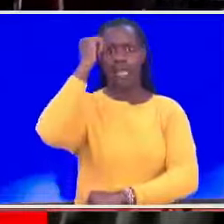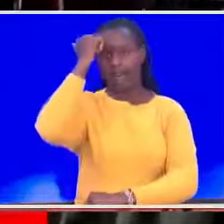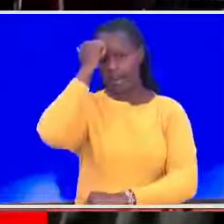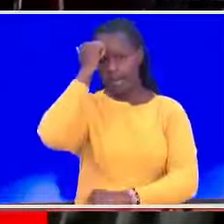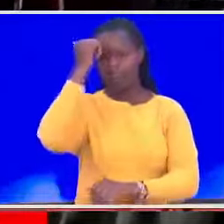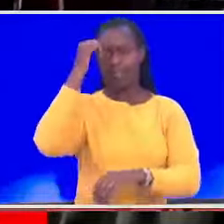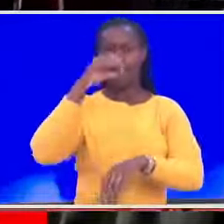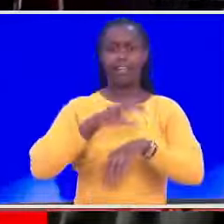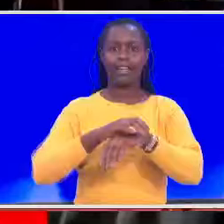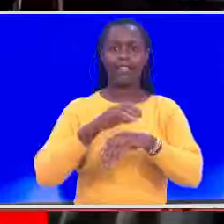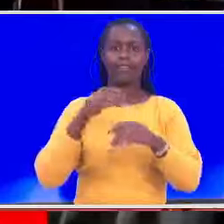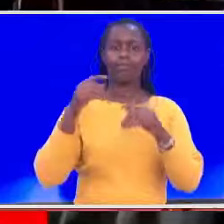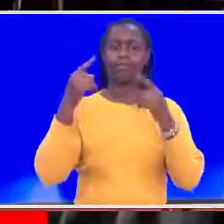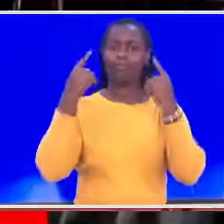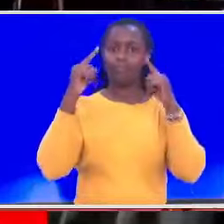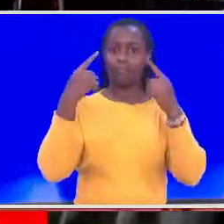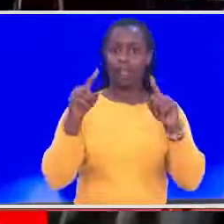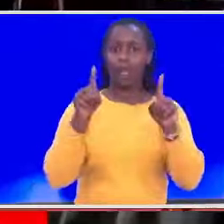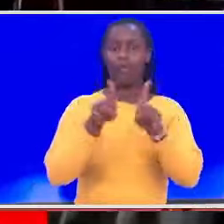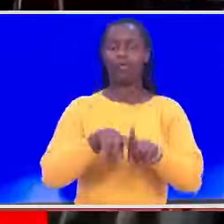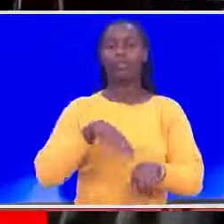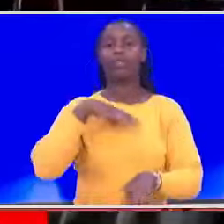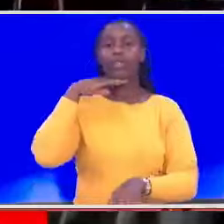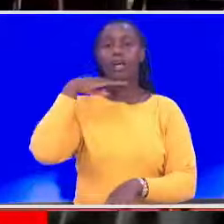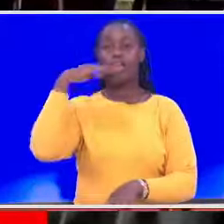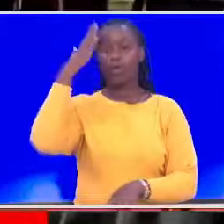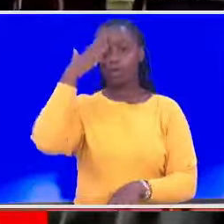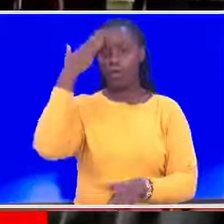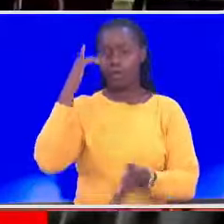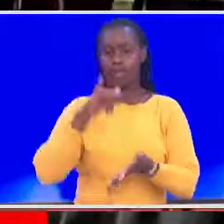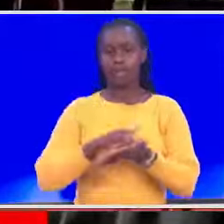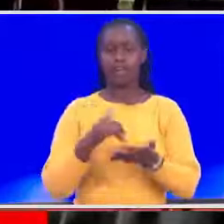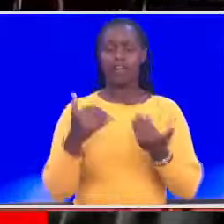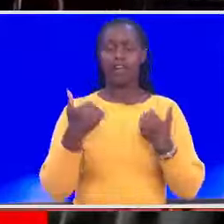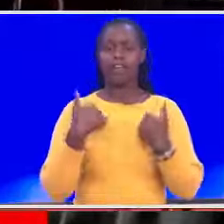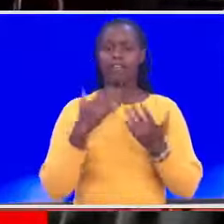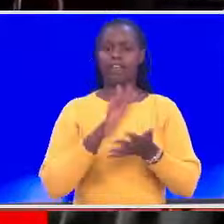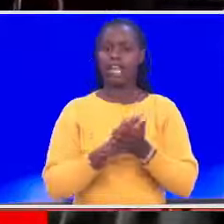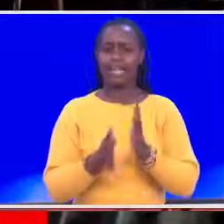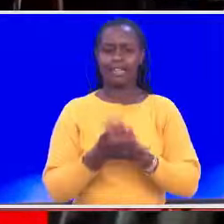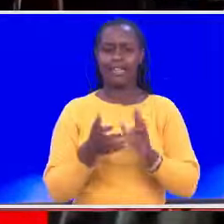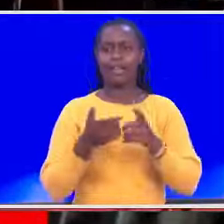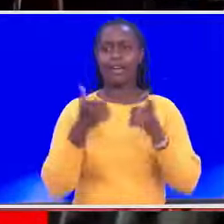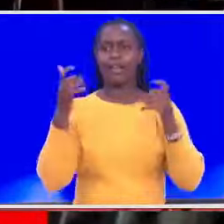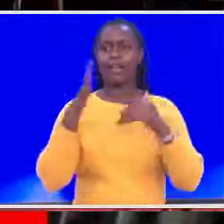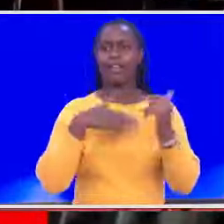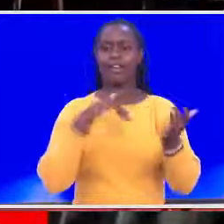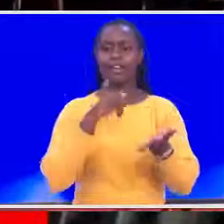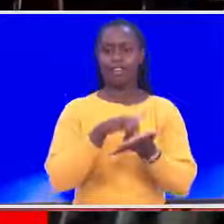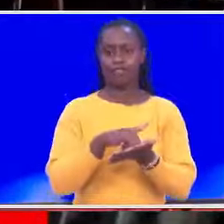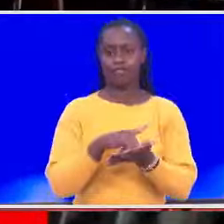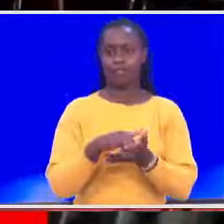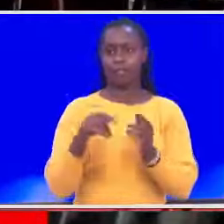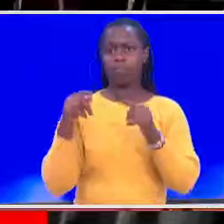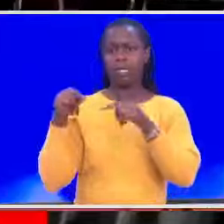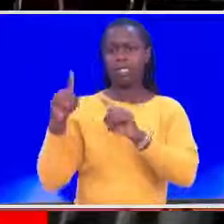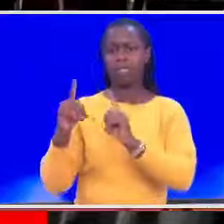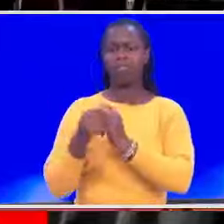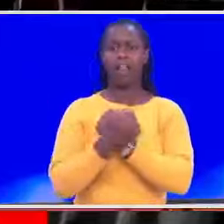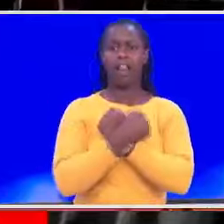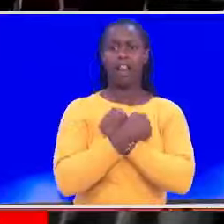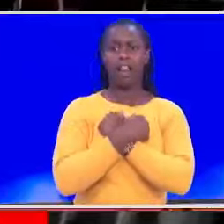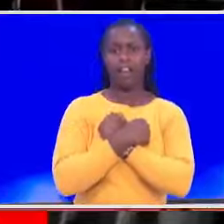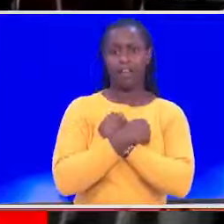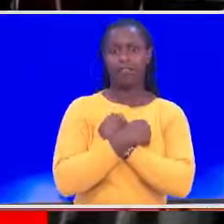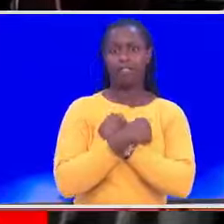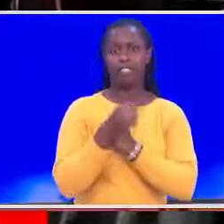dreams, and he died doing that. And there is no greater death for him. He loved, besides his golf